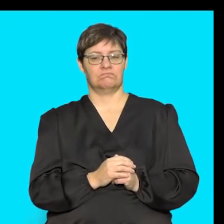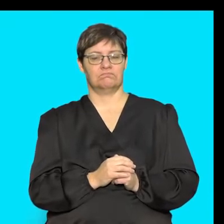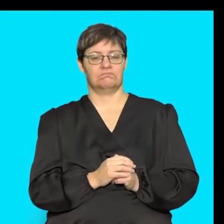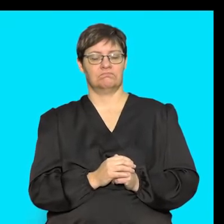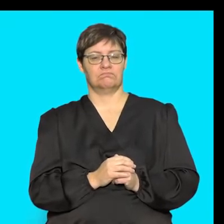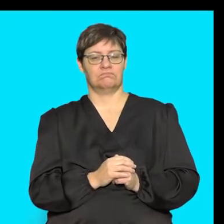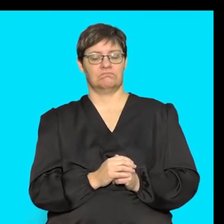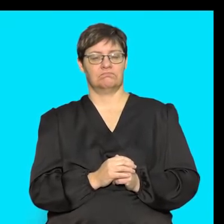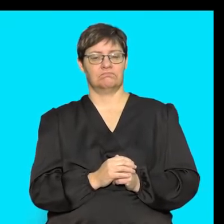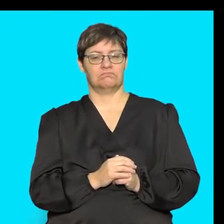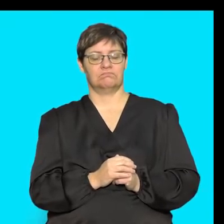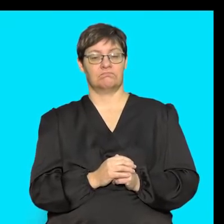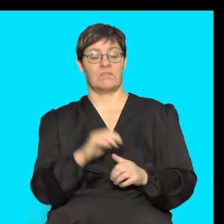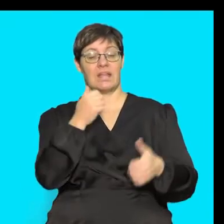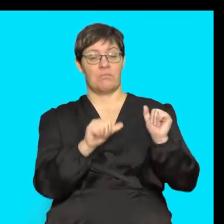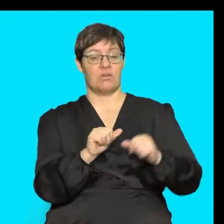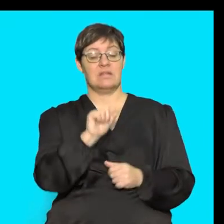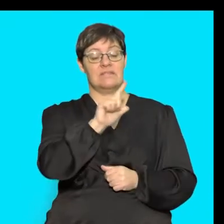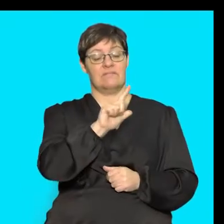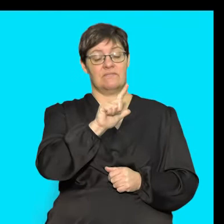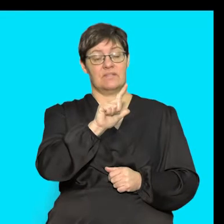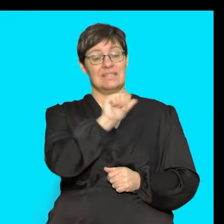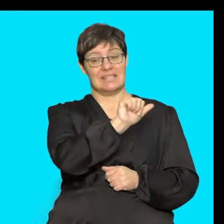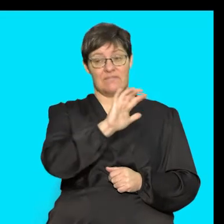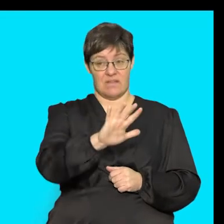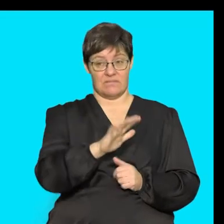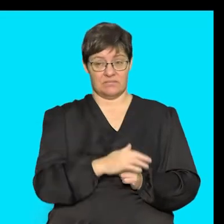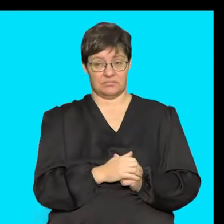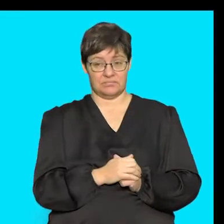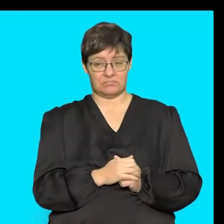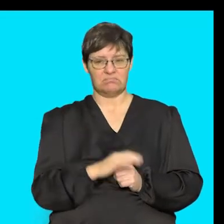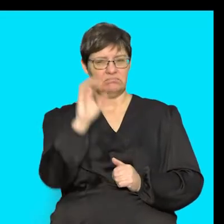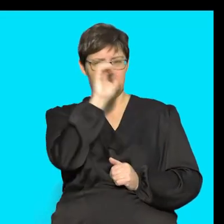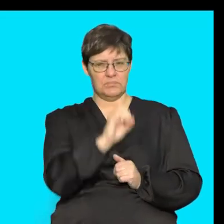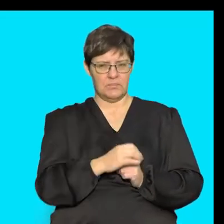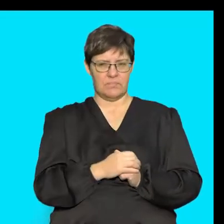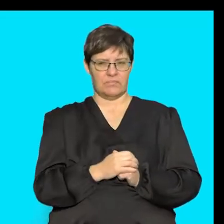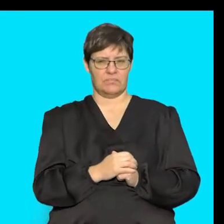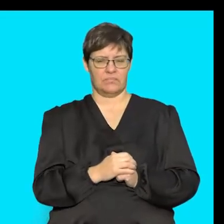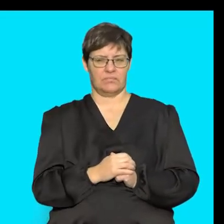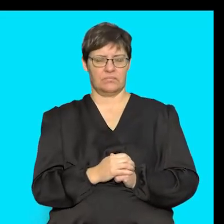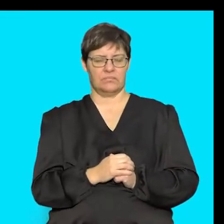So, for a chemistry mark of 65, let's assume,